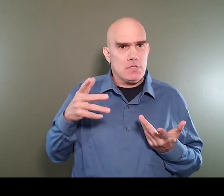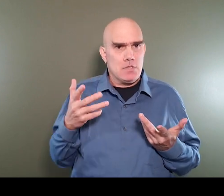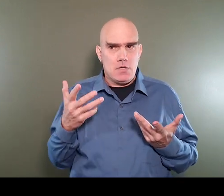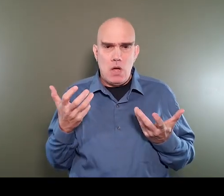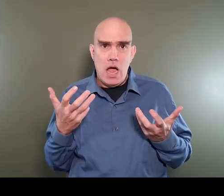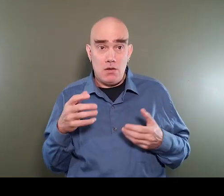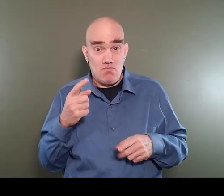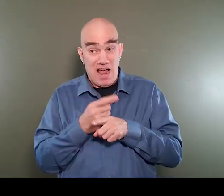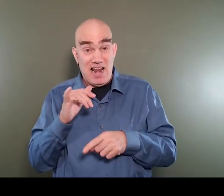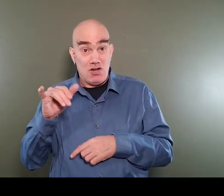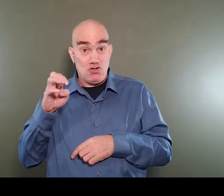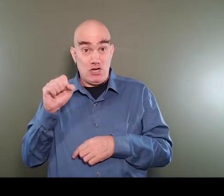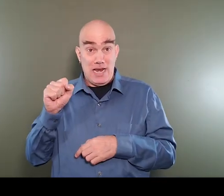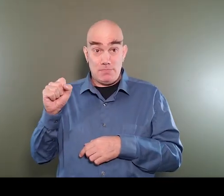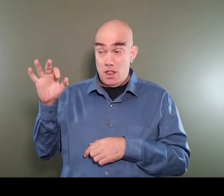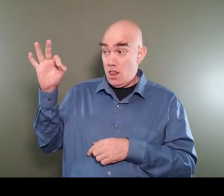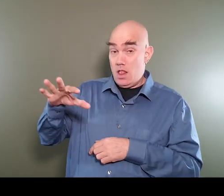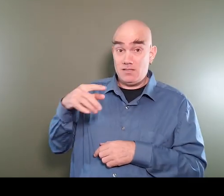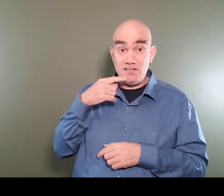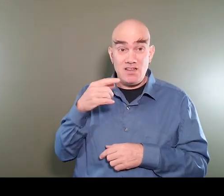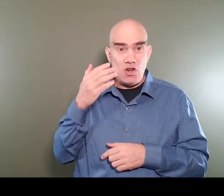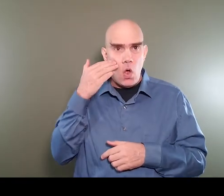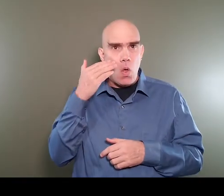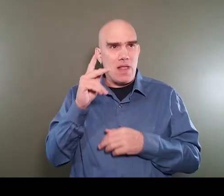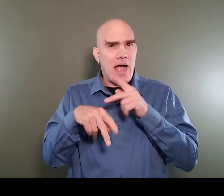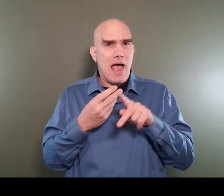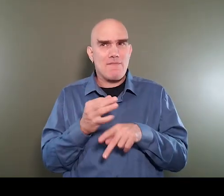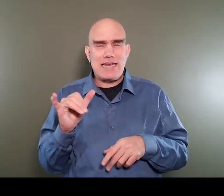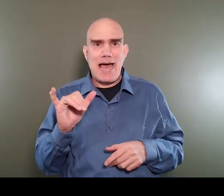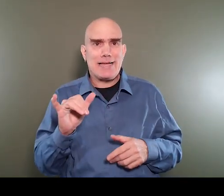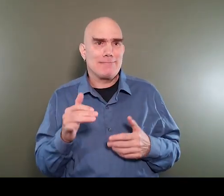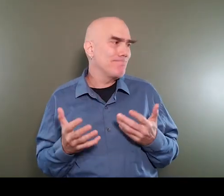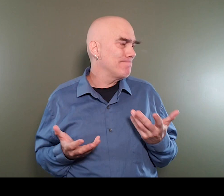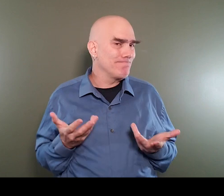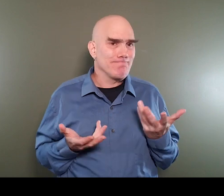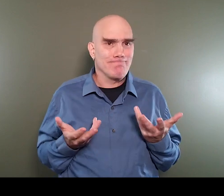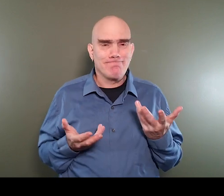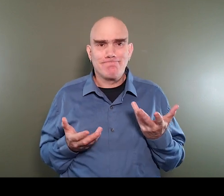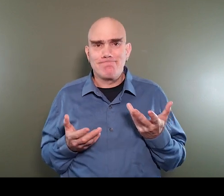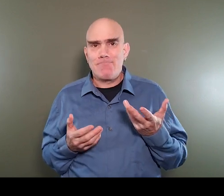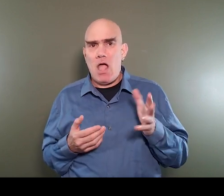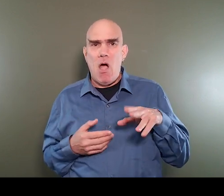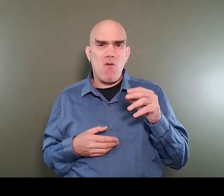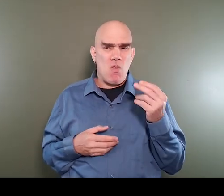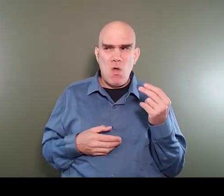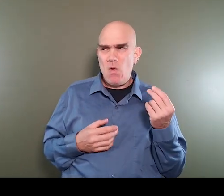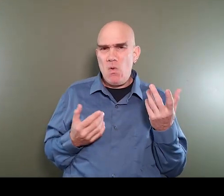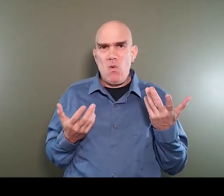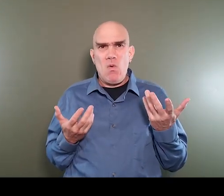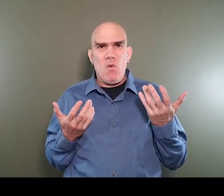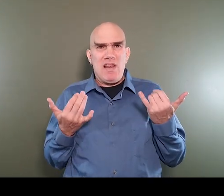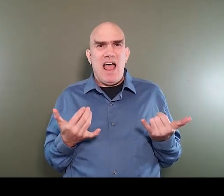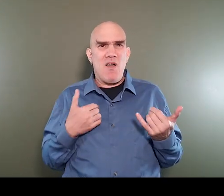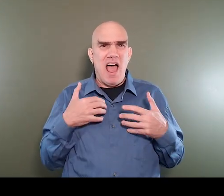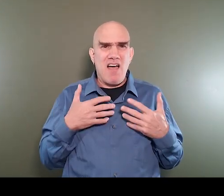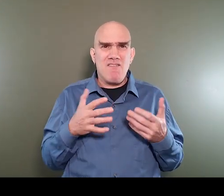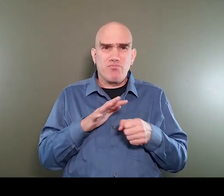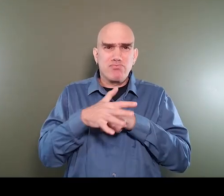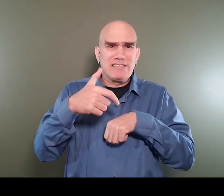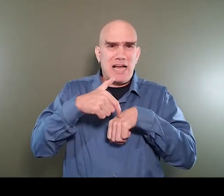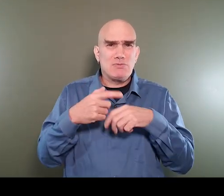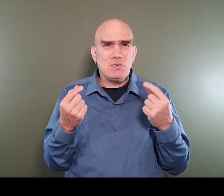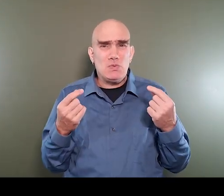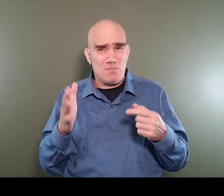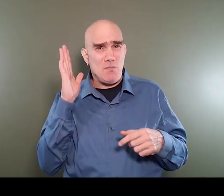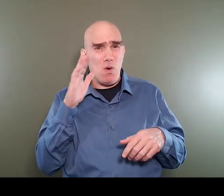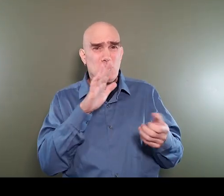need at the time, right? That James is talking about in terms of the kind of like, oh no, what are we going to do with all of